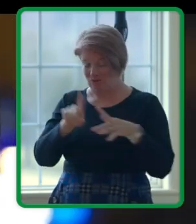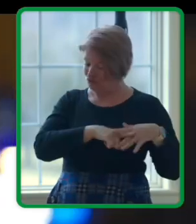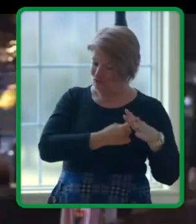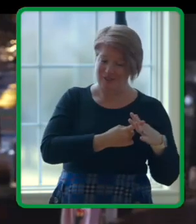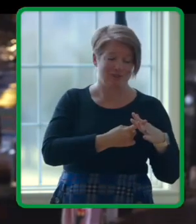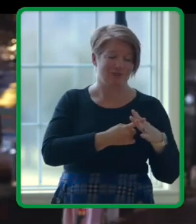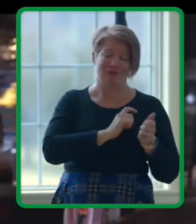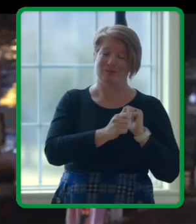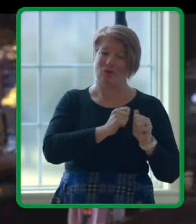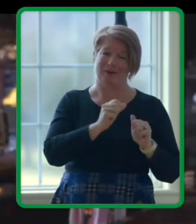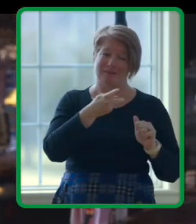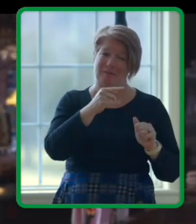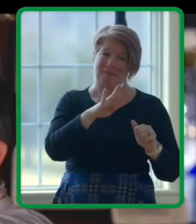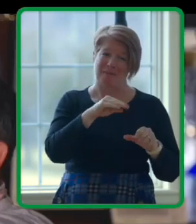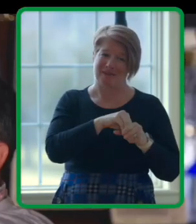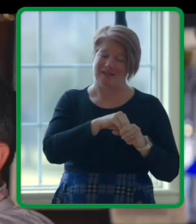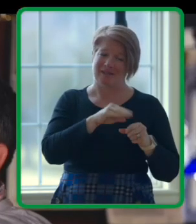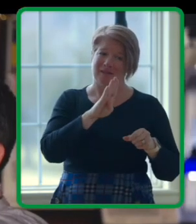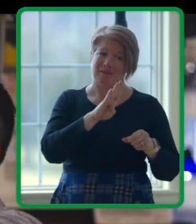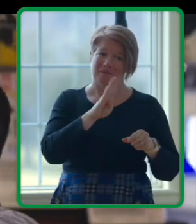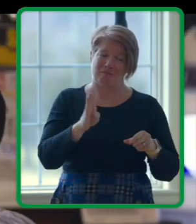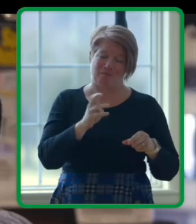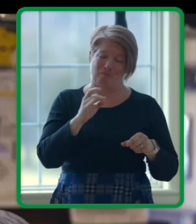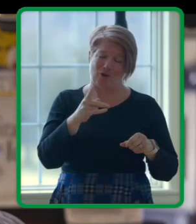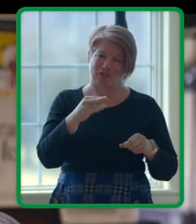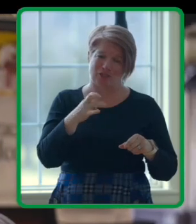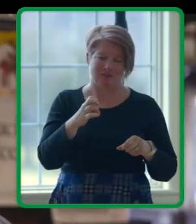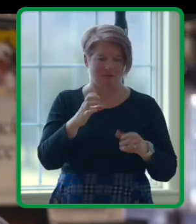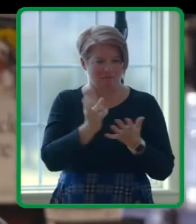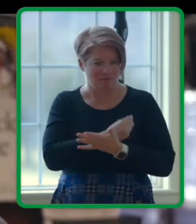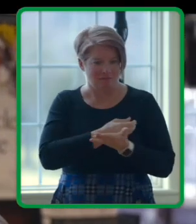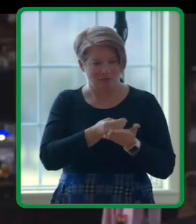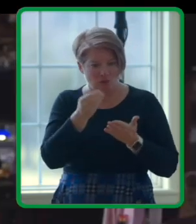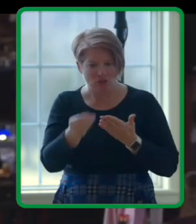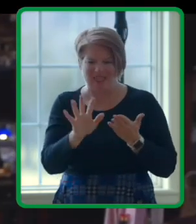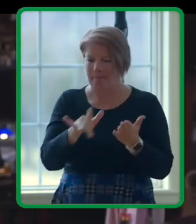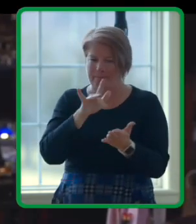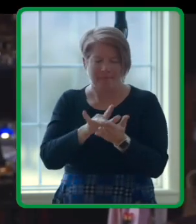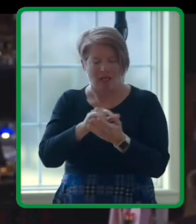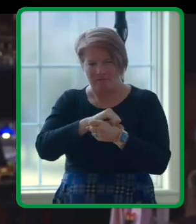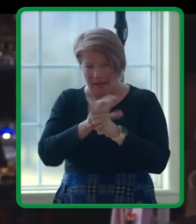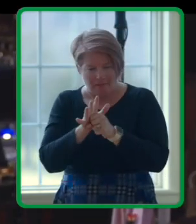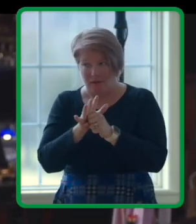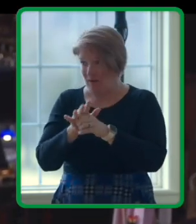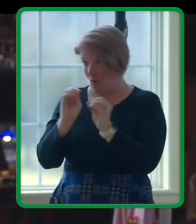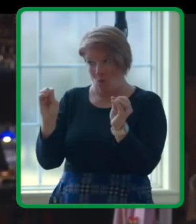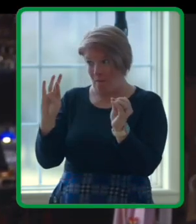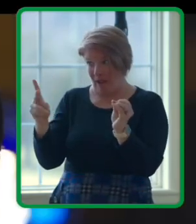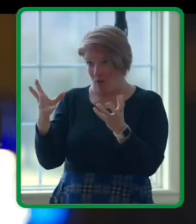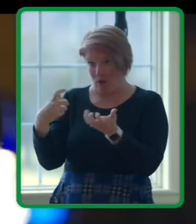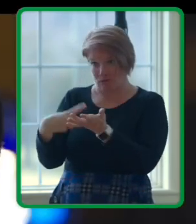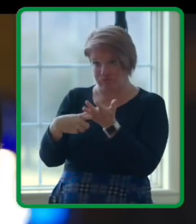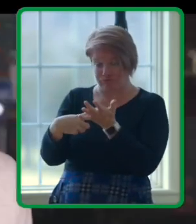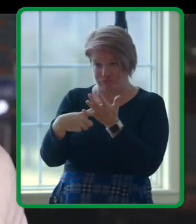of the Berkshires. We had the opportunity to purchase this business. Of course, it was right in the middle of a global pandemic, and none of the banks really wanted to talk to us.